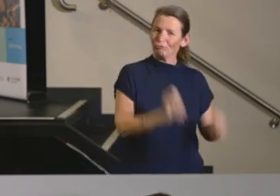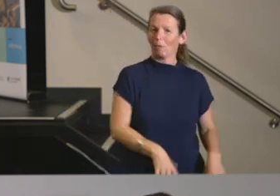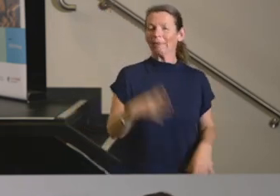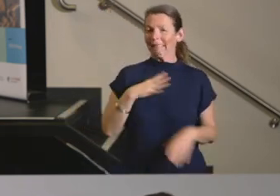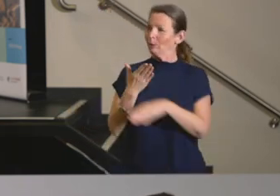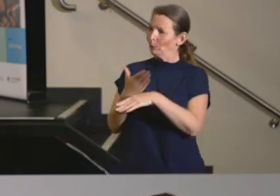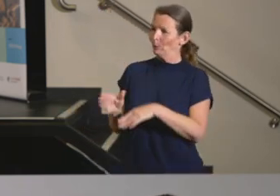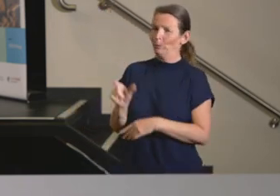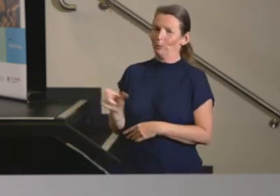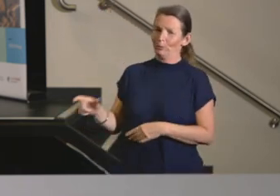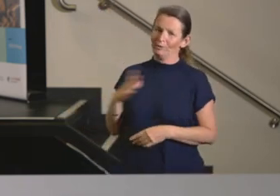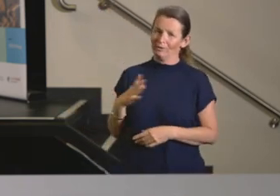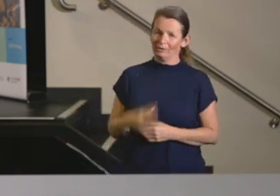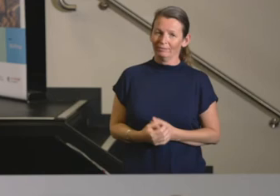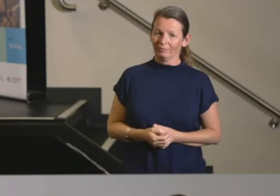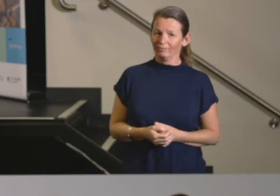That's